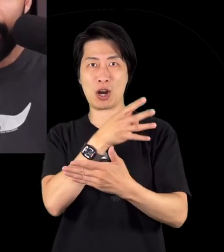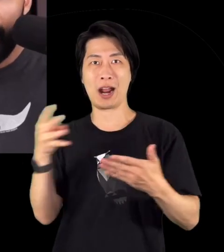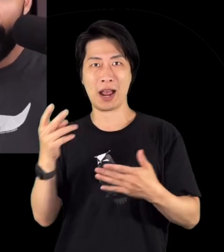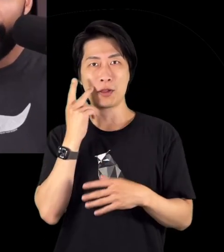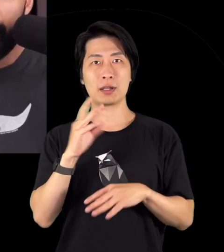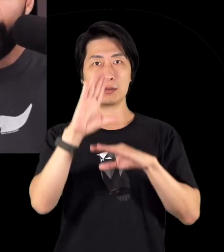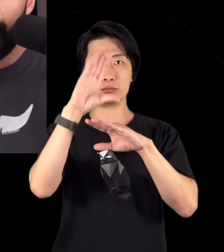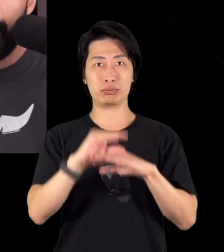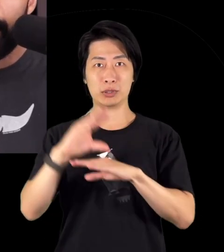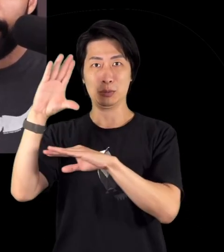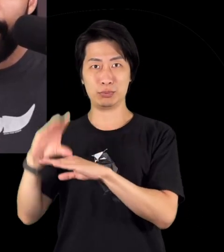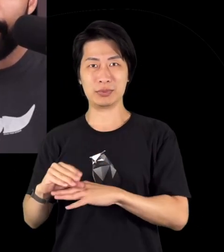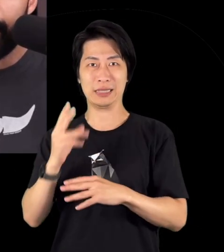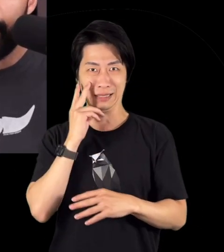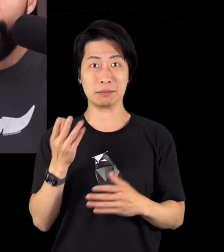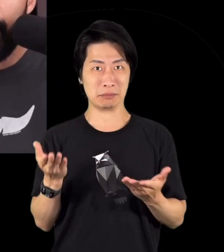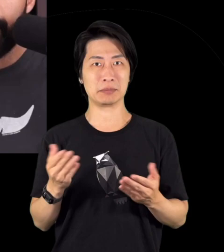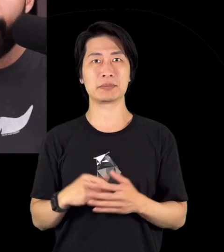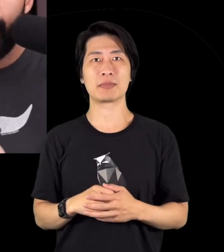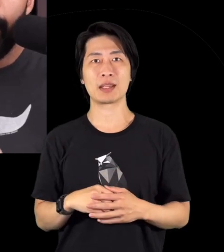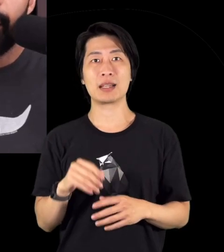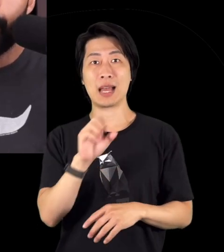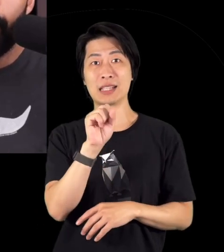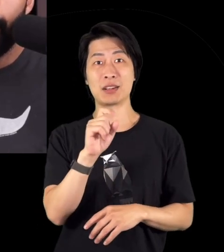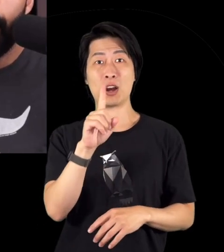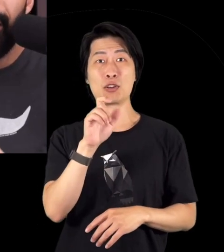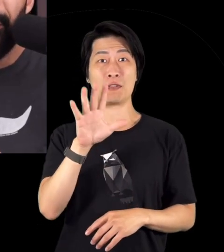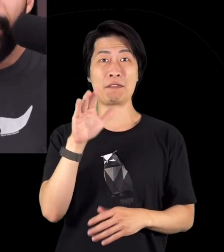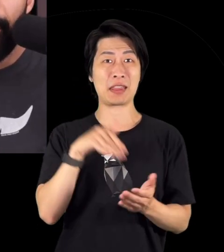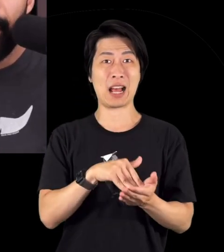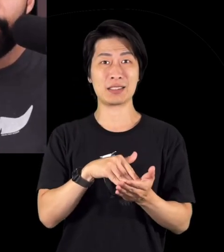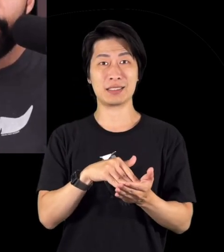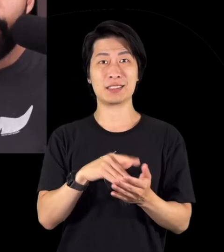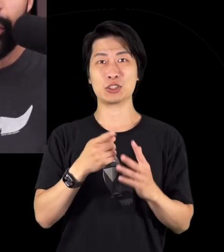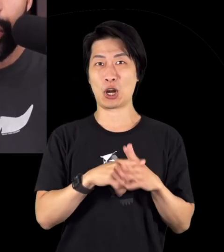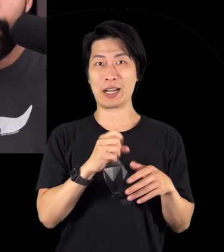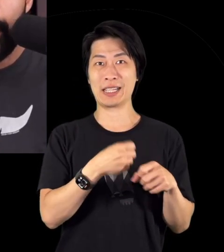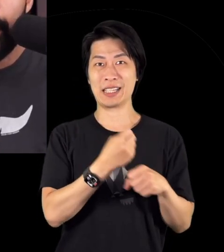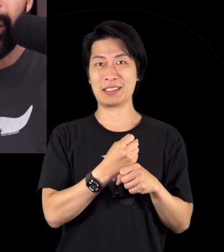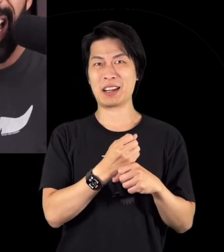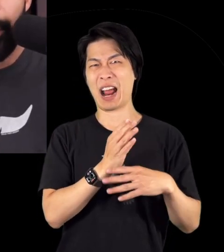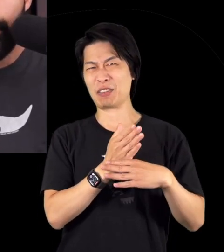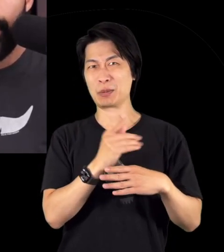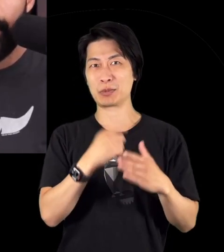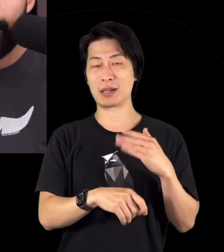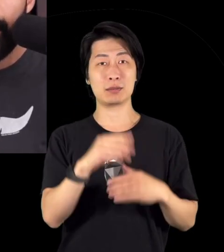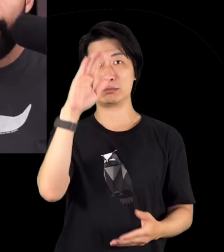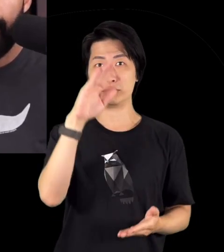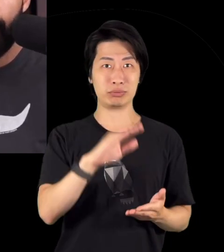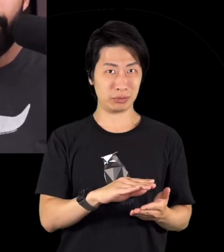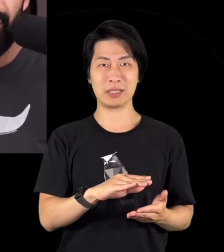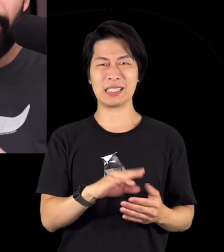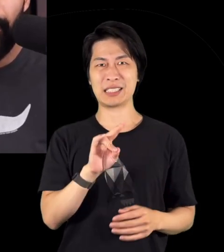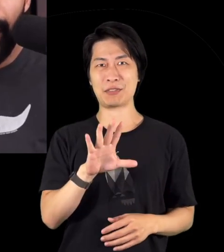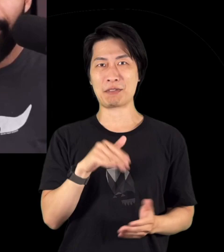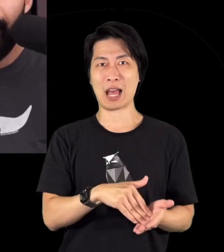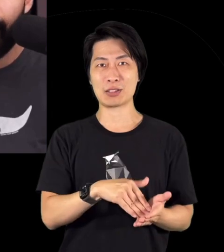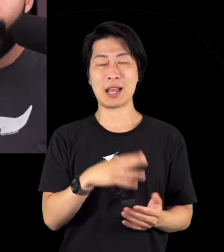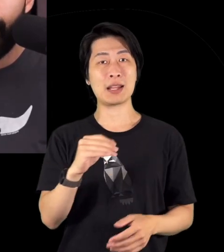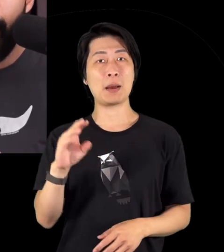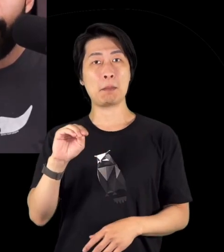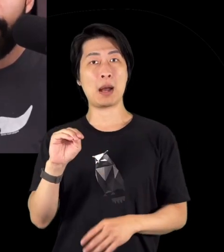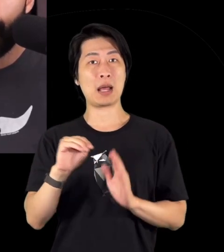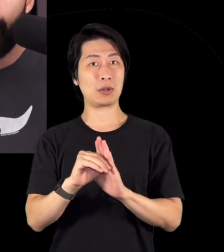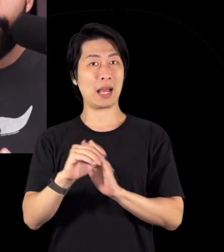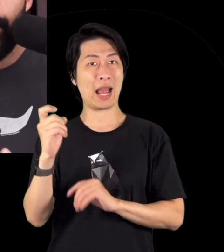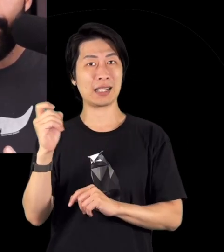those price decreases look like. Here's the S and the X. The S went from $105,000 start of the year average price down to $75,000,